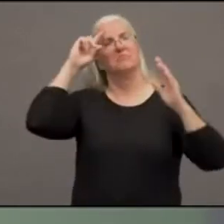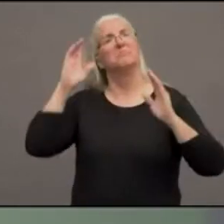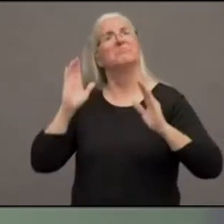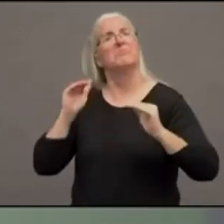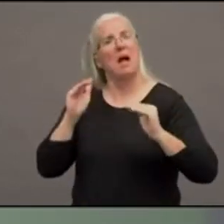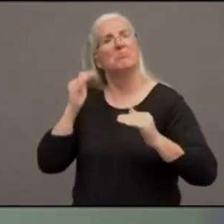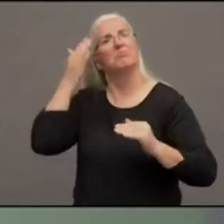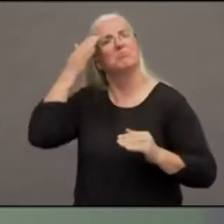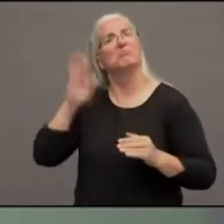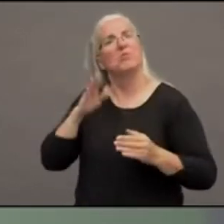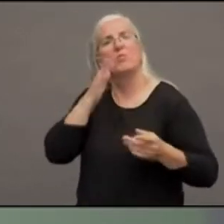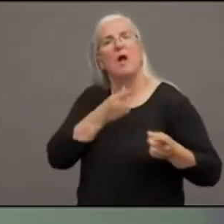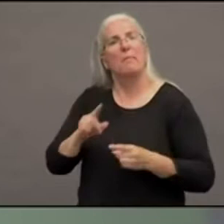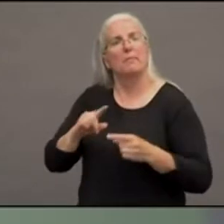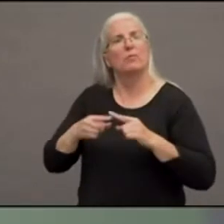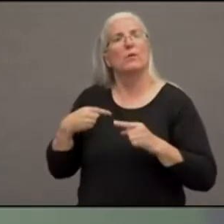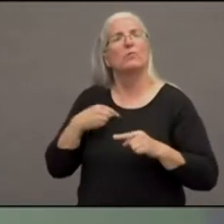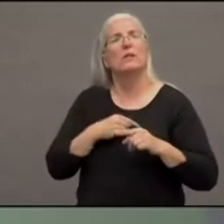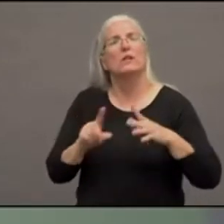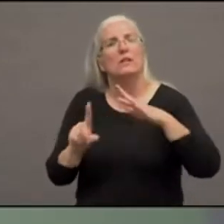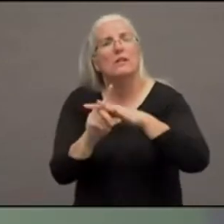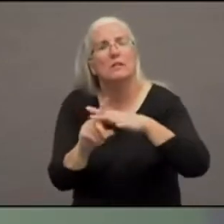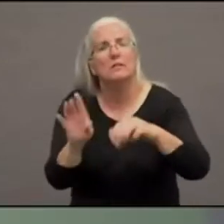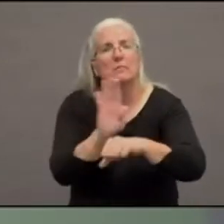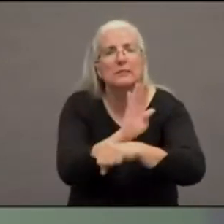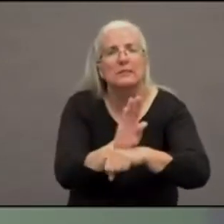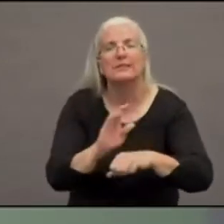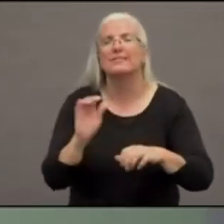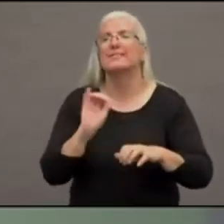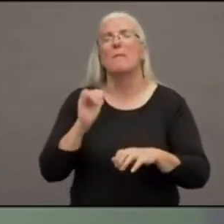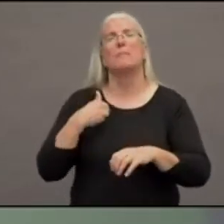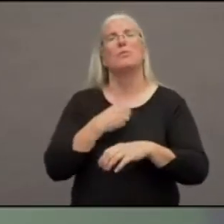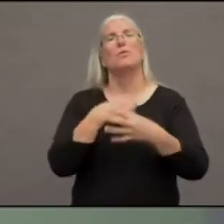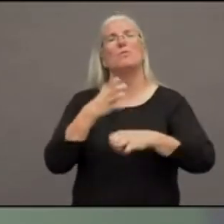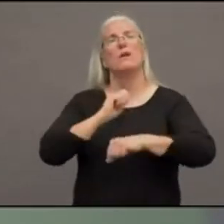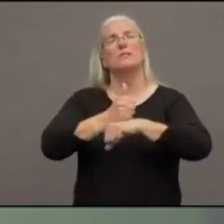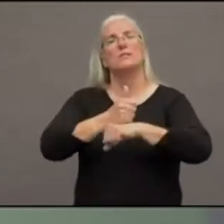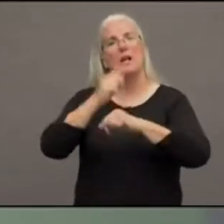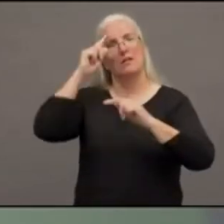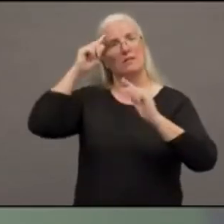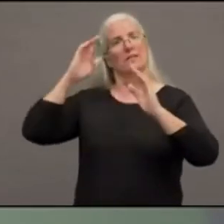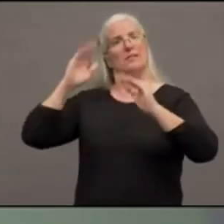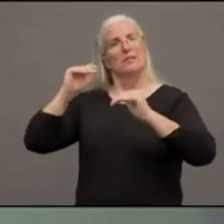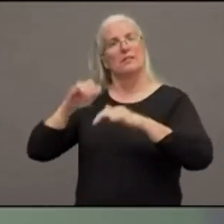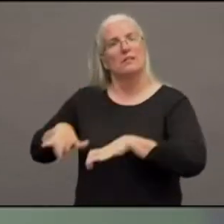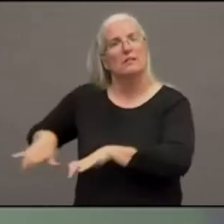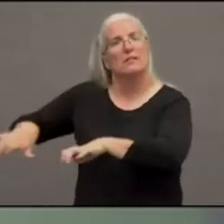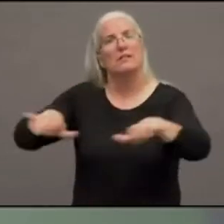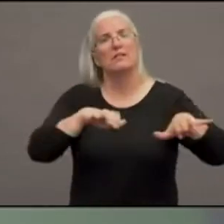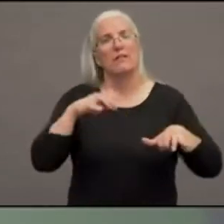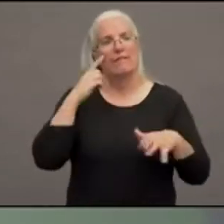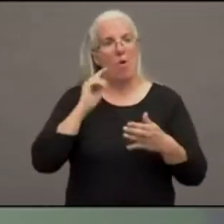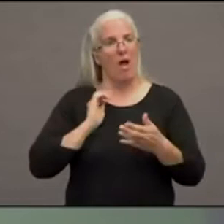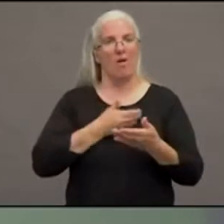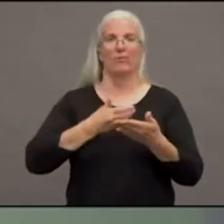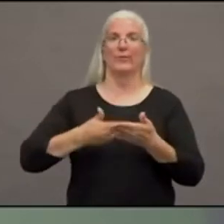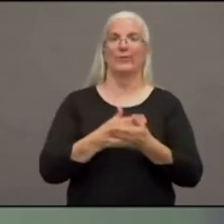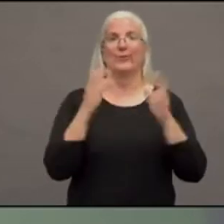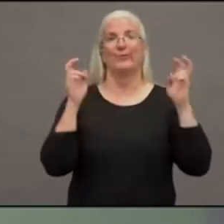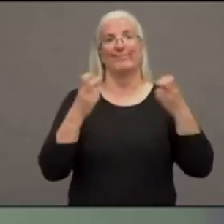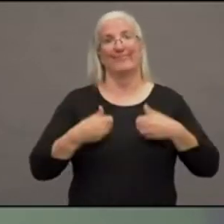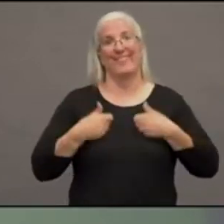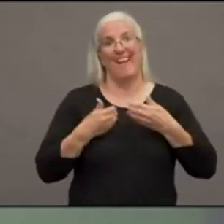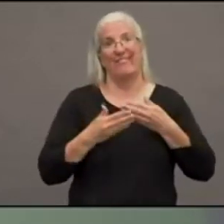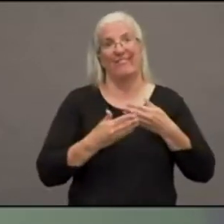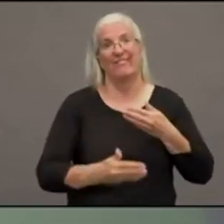have a similar, consistent set of expectations to help create that new norm across the board. And so that's the real